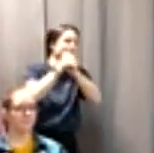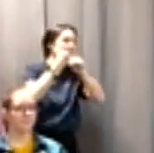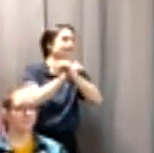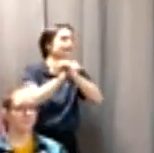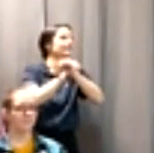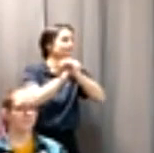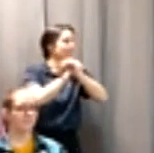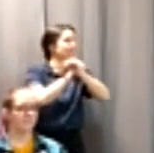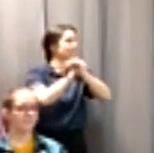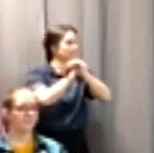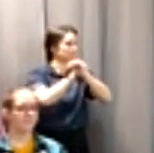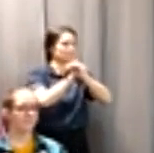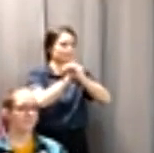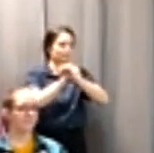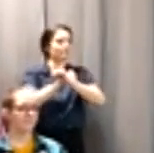remove,